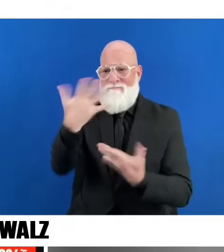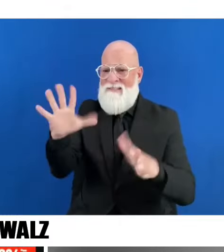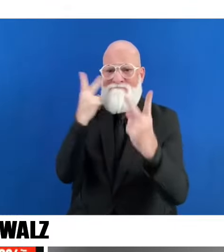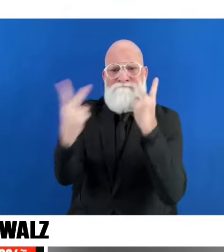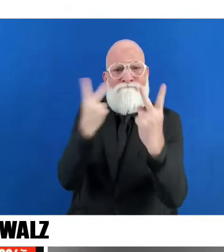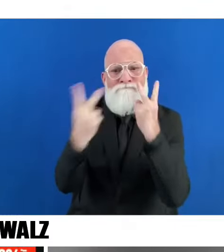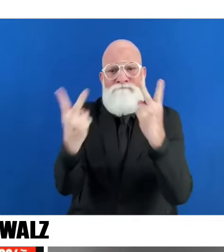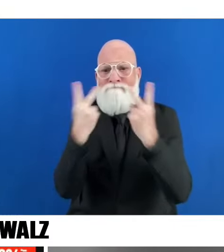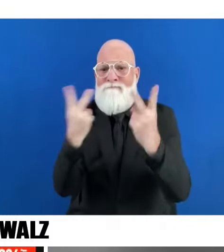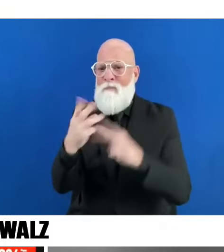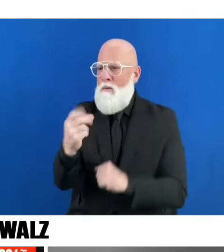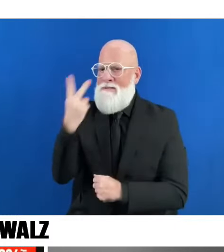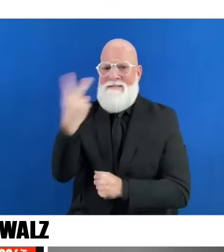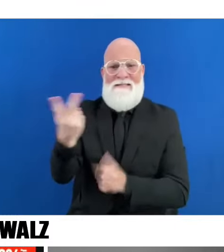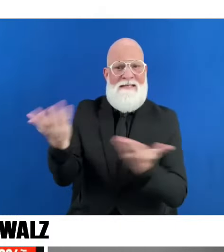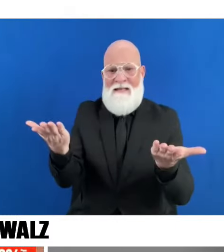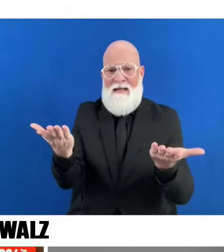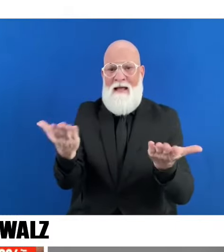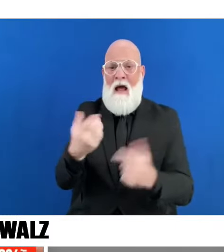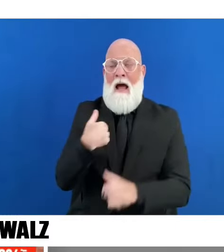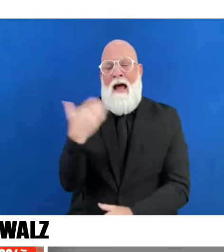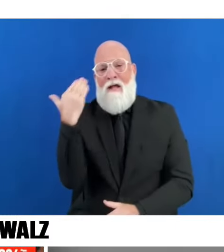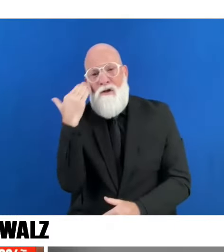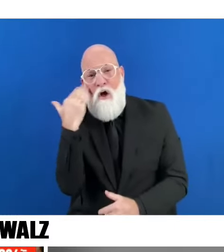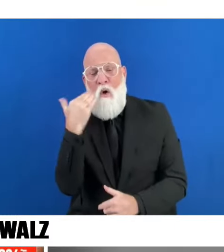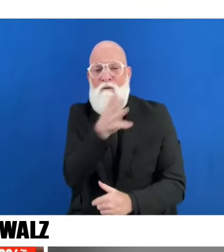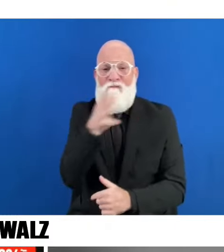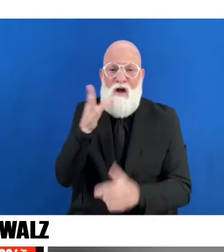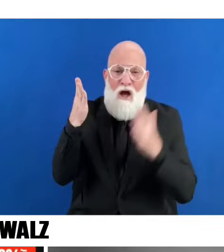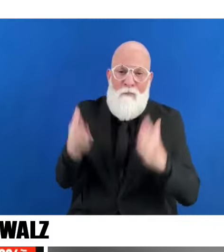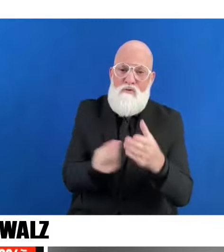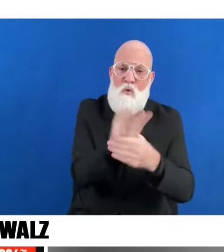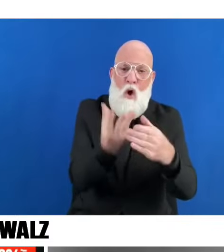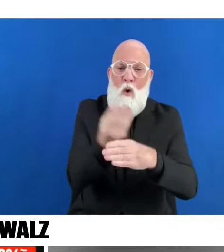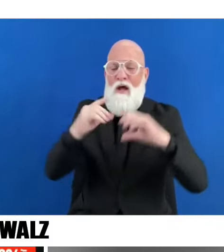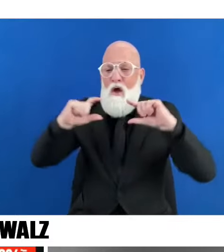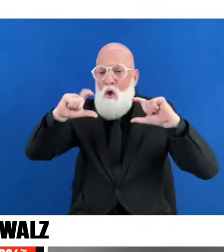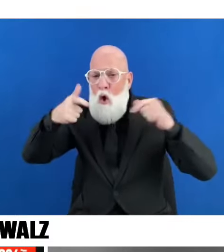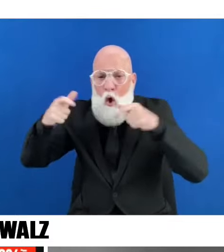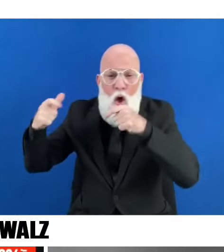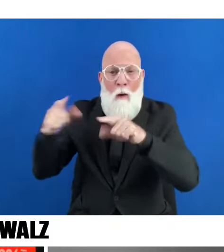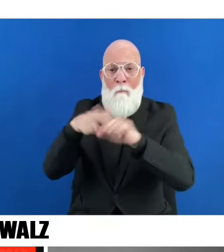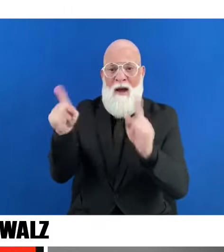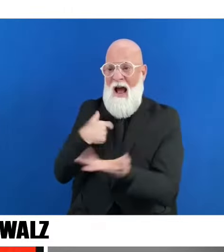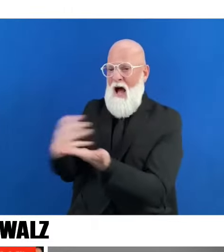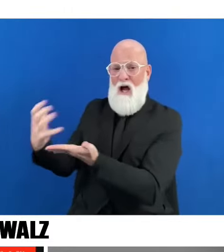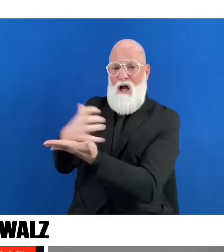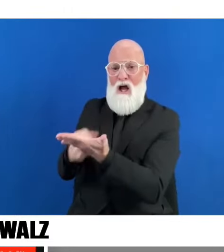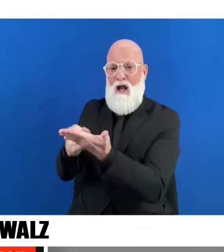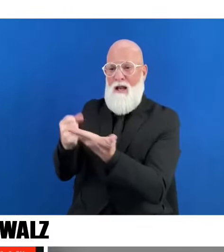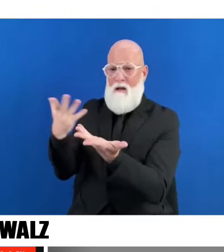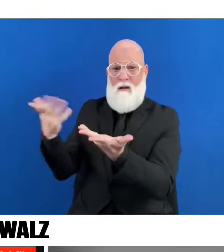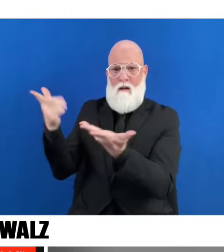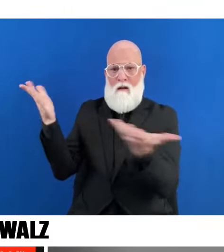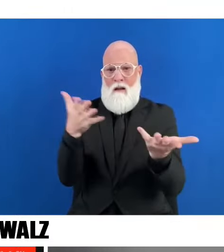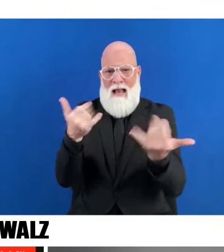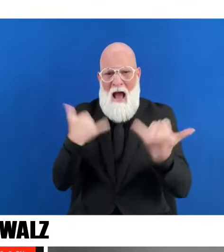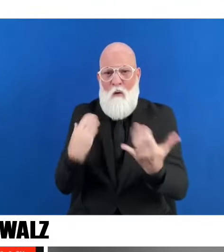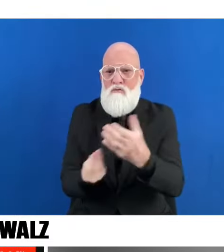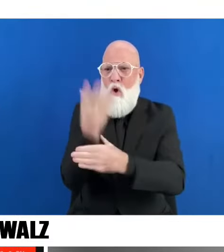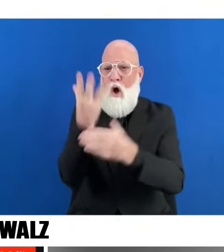corn, I harvest soybean, and I harvest wind. We are producing more natural gas and more oil at any time than we ever have. We're also producing more